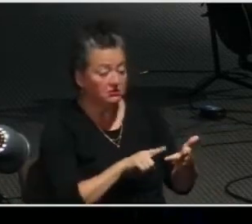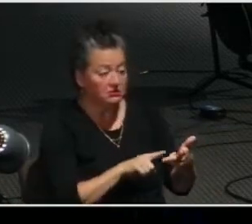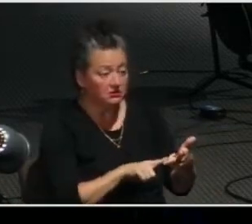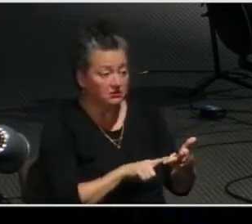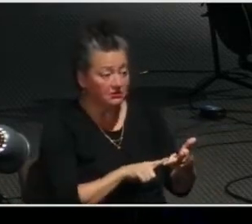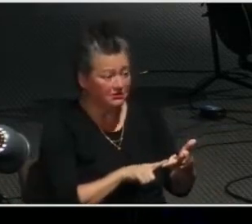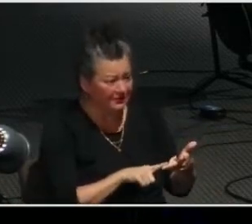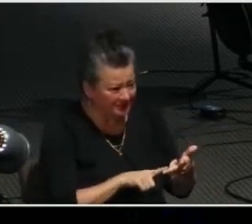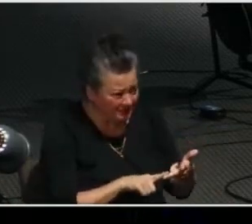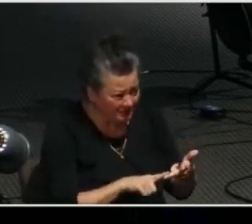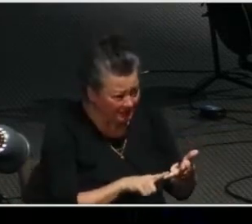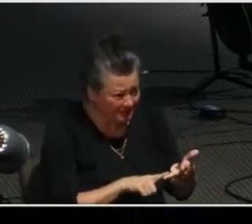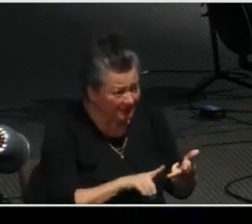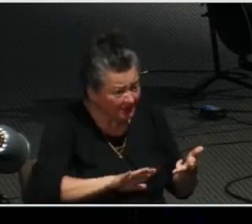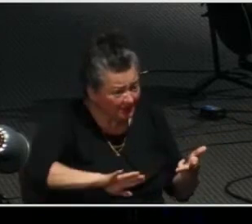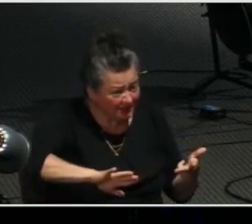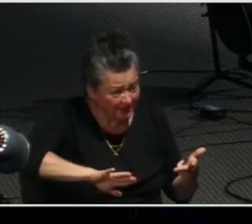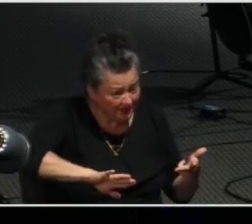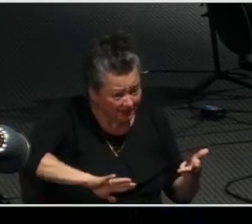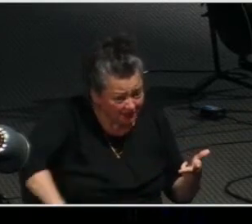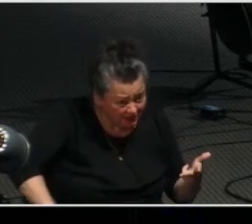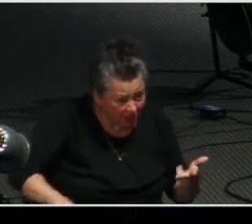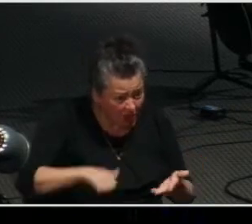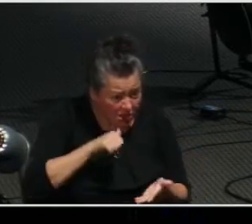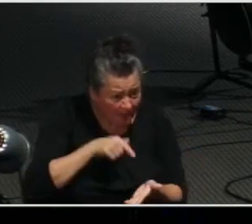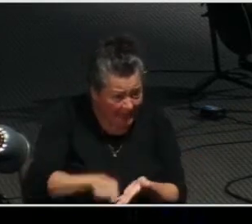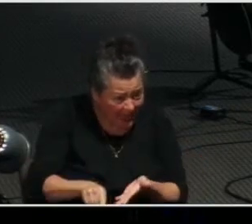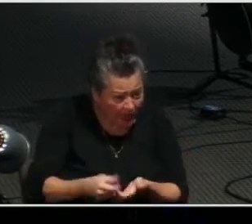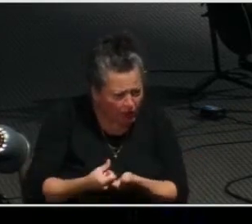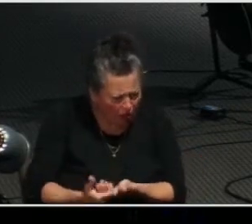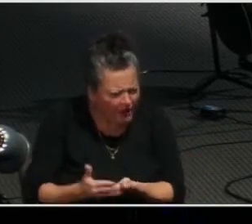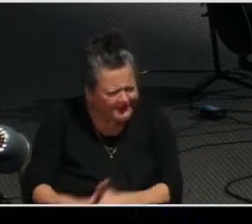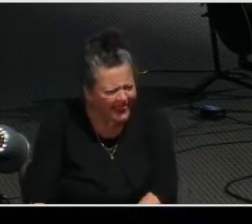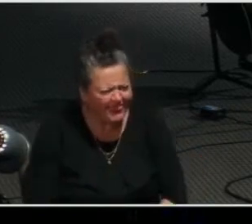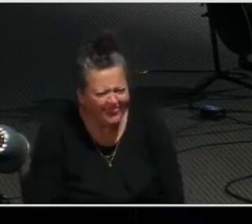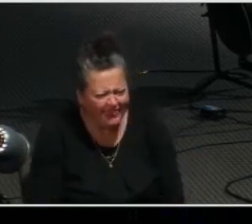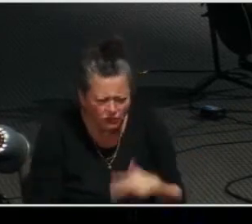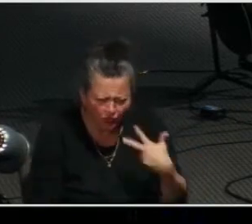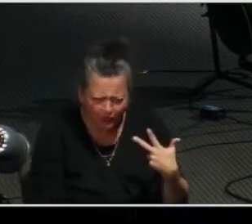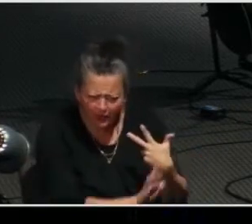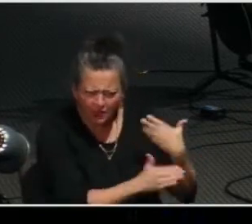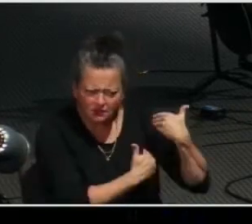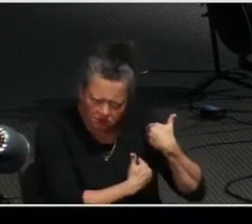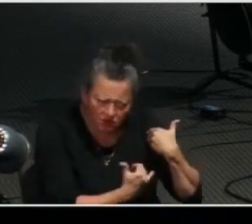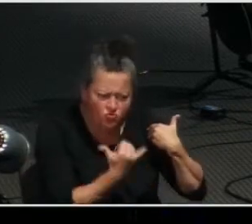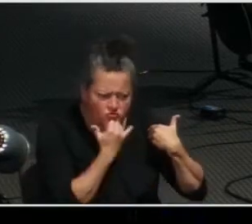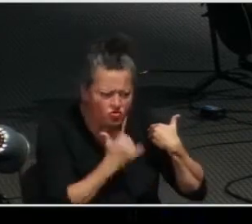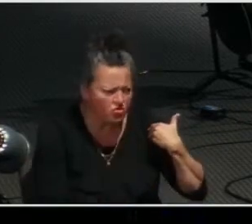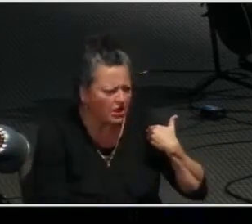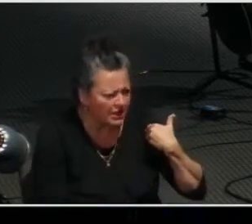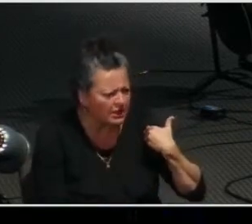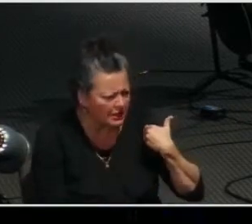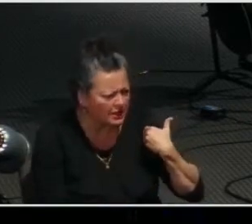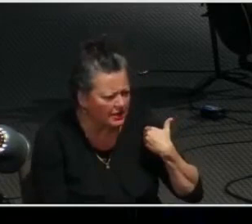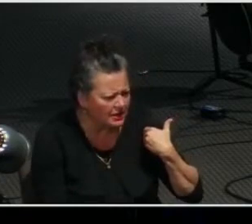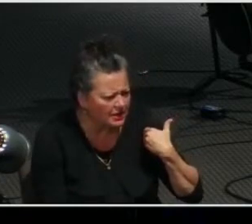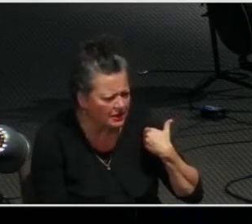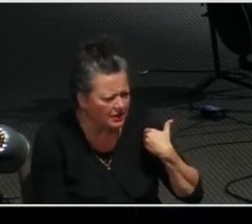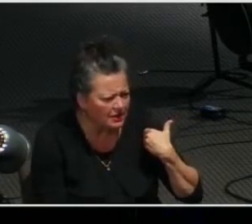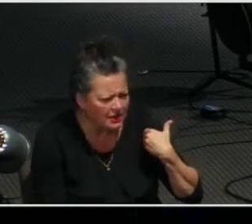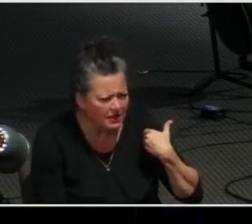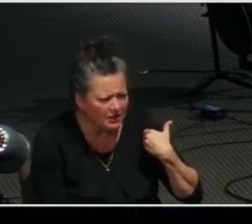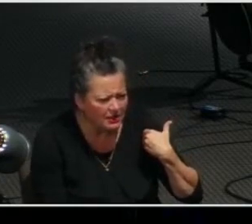your decisions can lead to the death of your workers. And these three charges will result